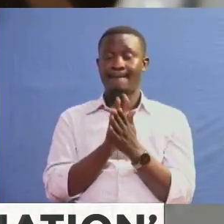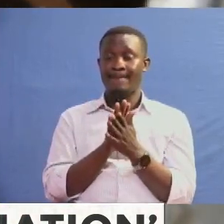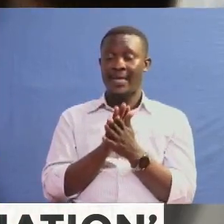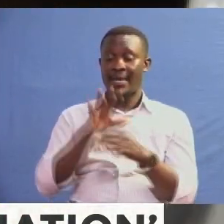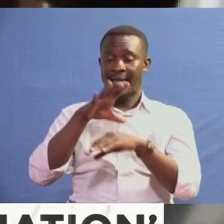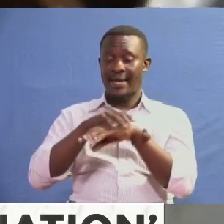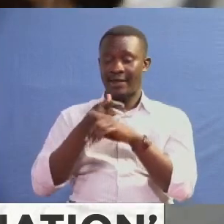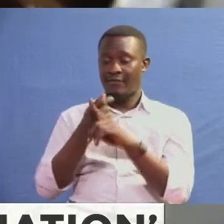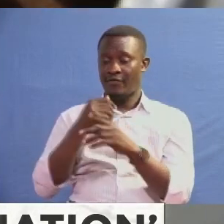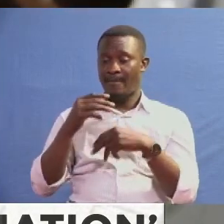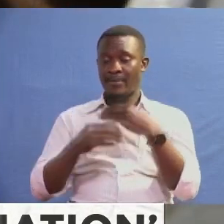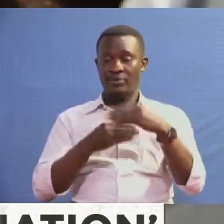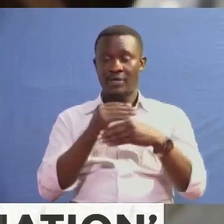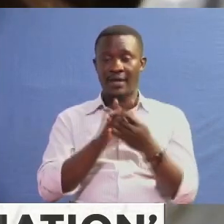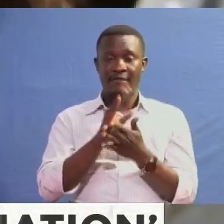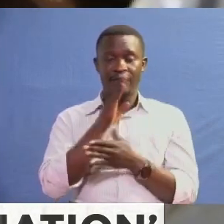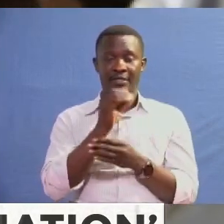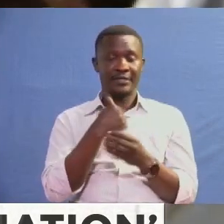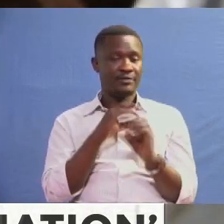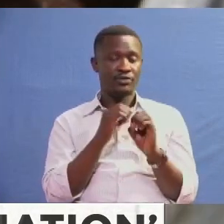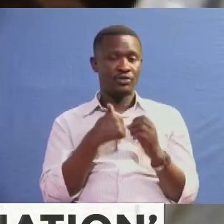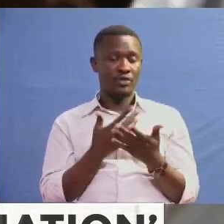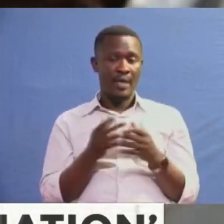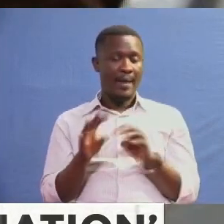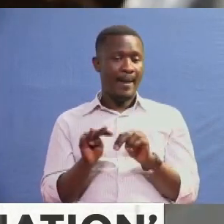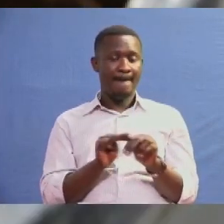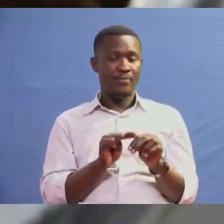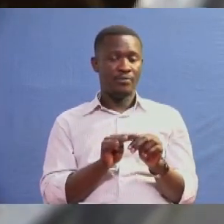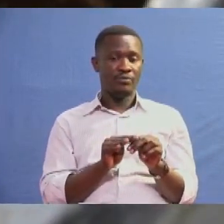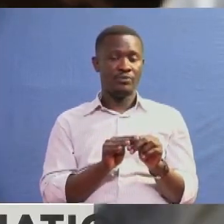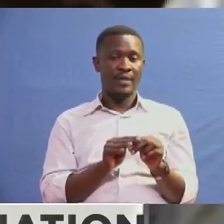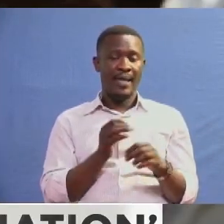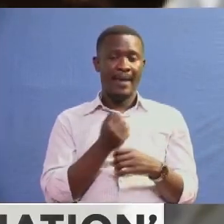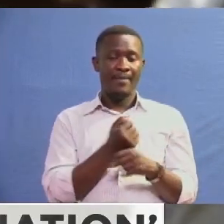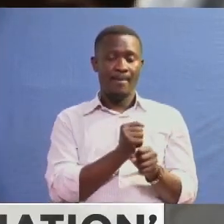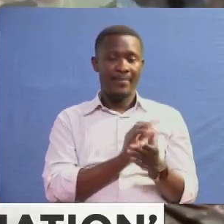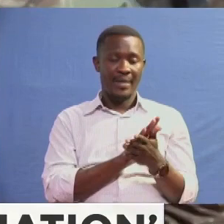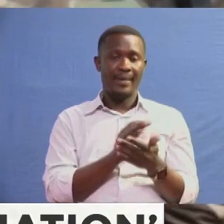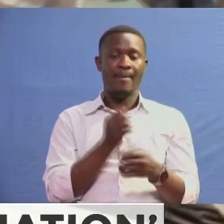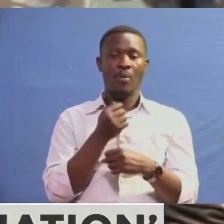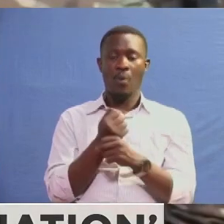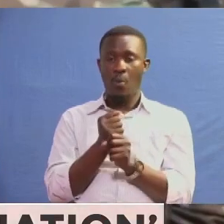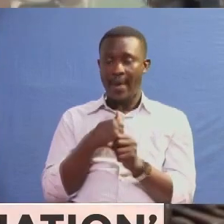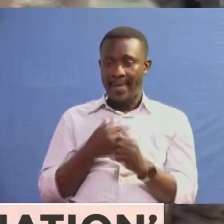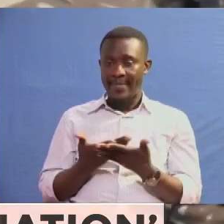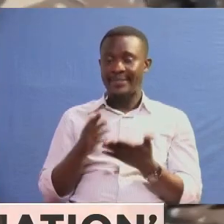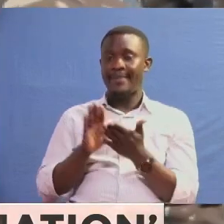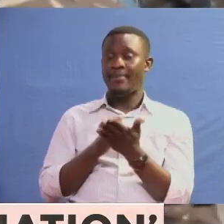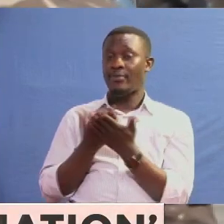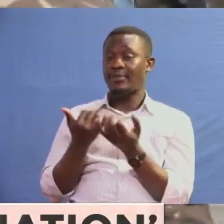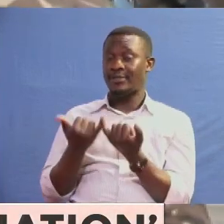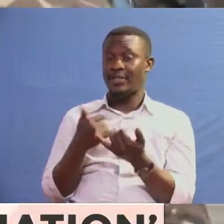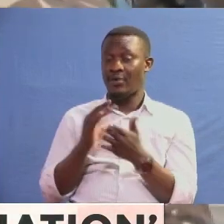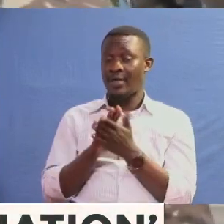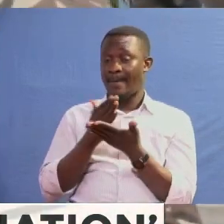raw materials and finished products, a move set to bolster enforcement efforts. This proposal is now part